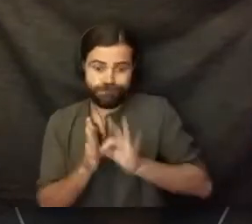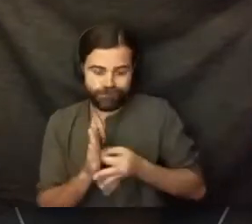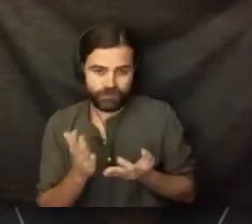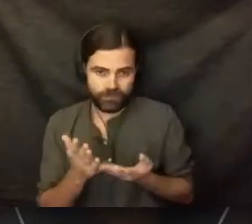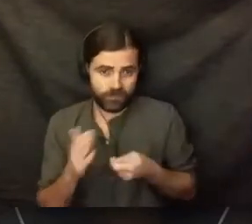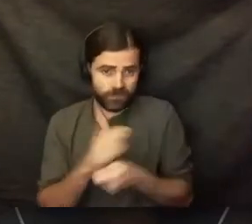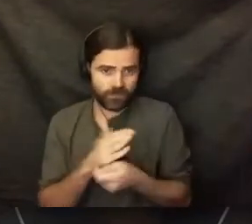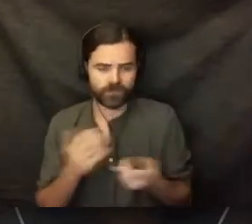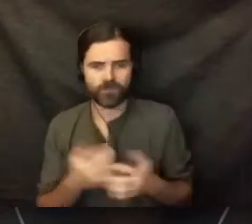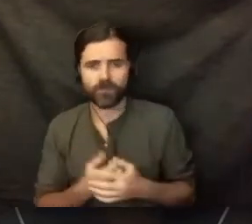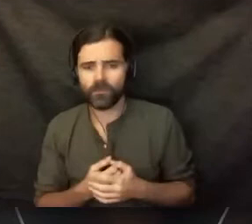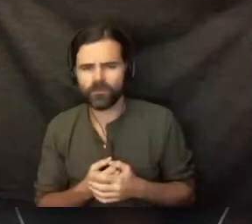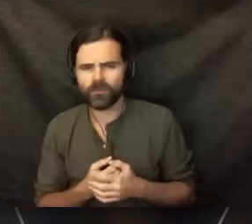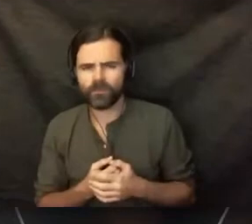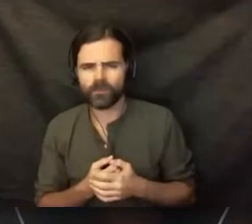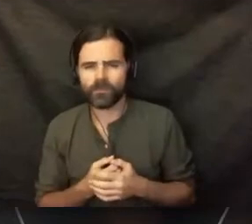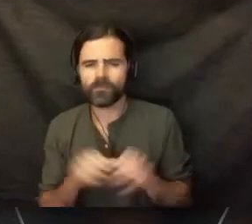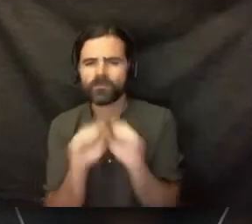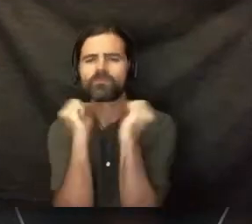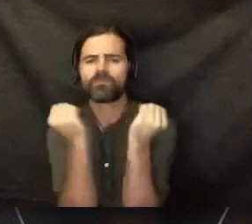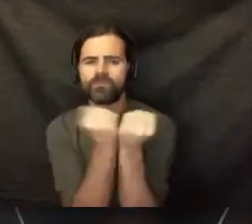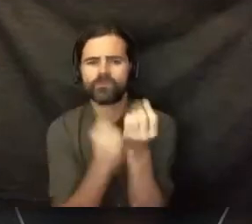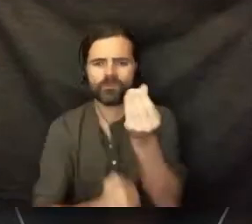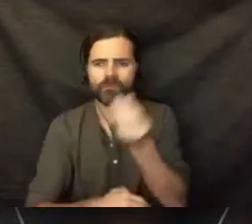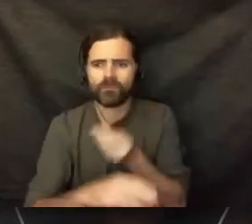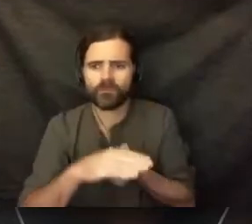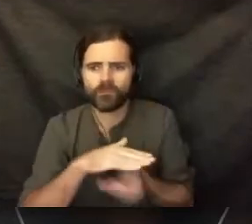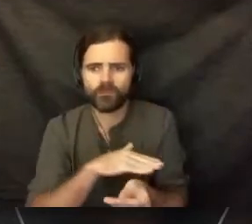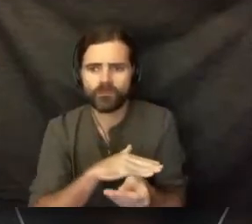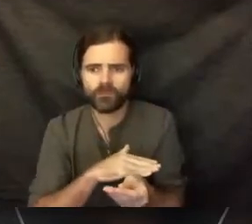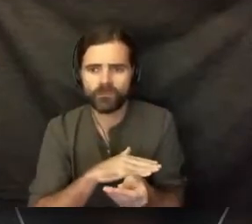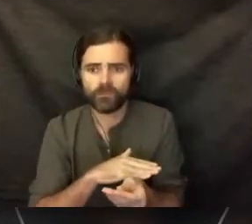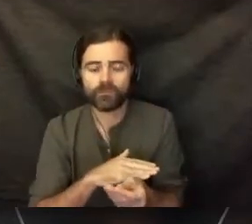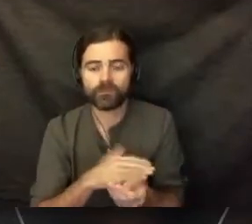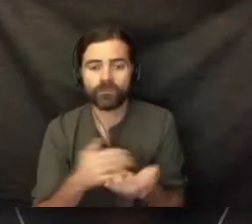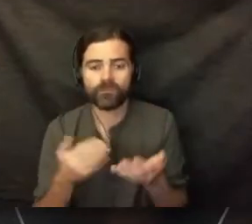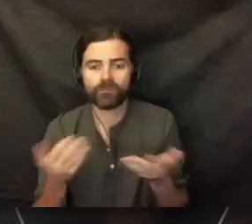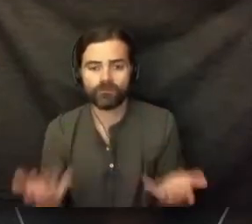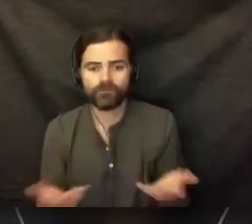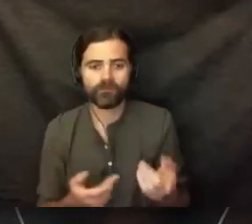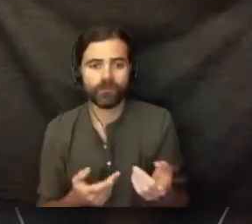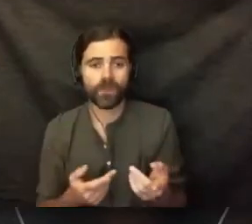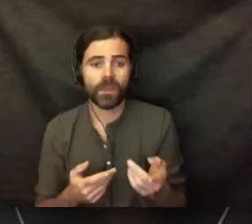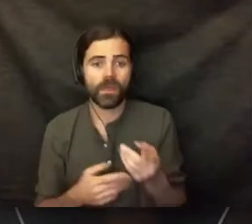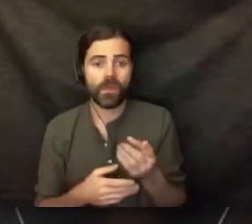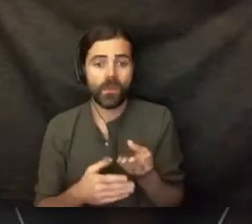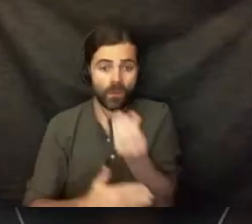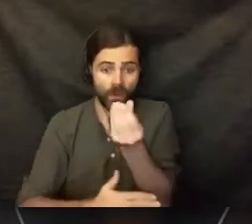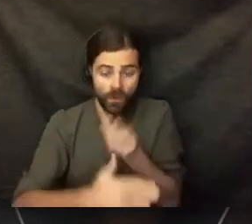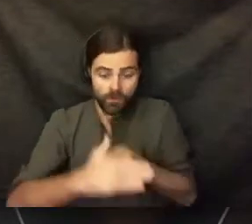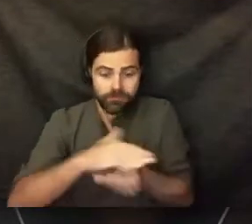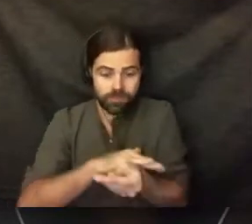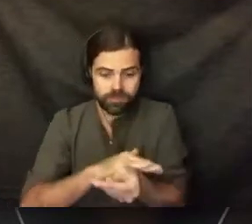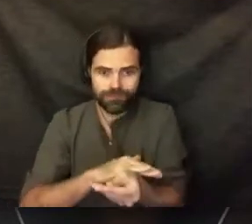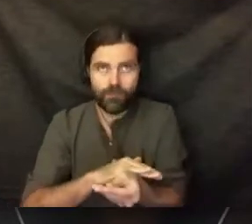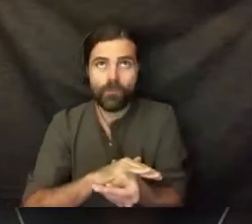that social investment, societal investment, always generates spillovers. And the reality is we've tried